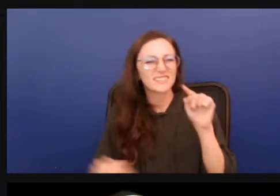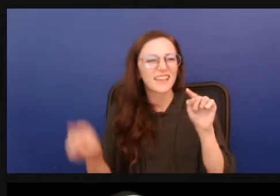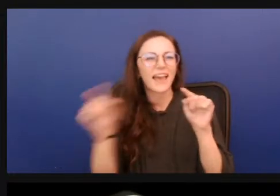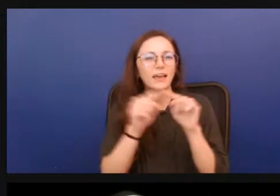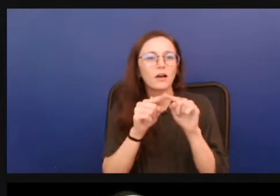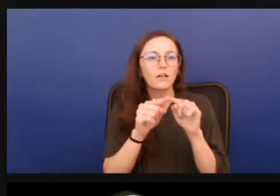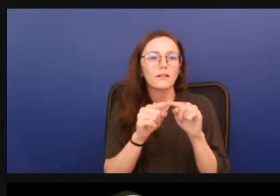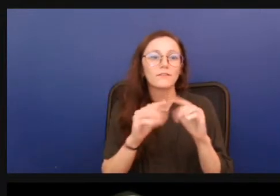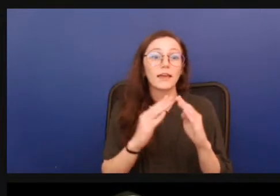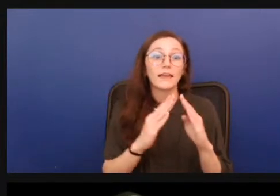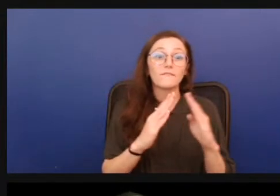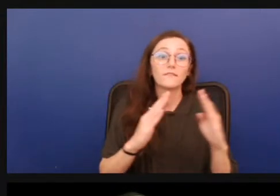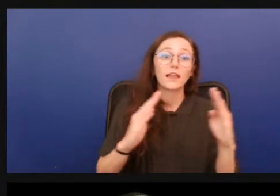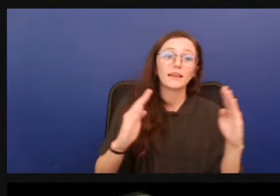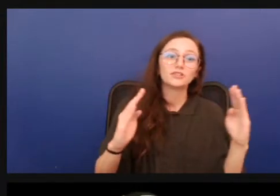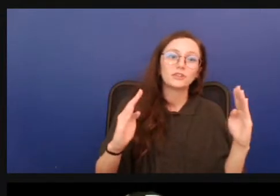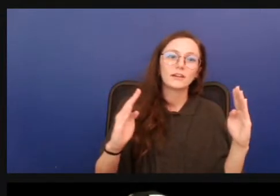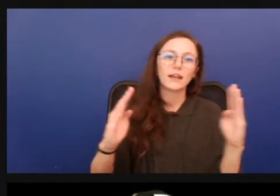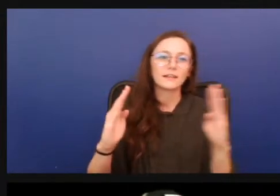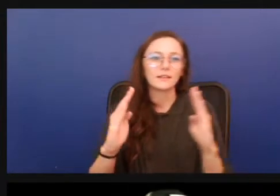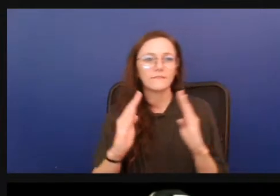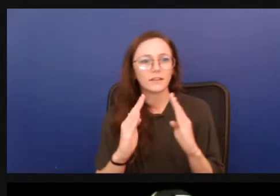of course, as usual.